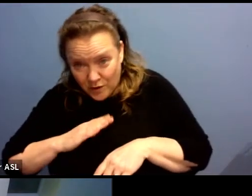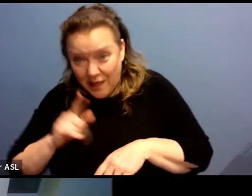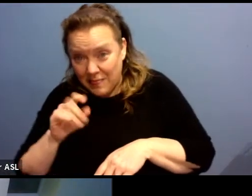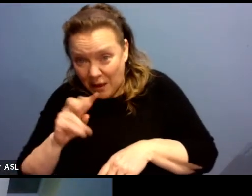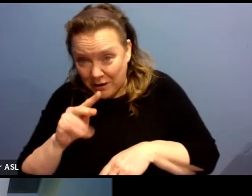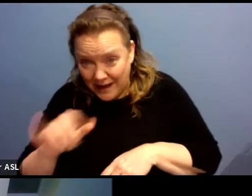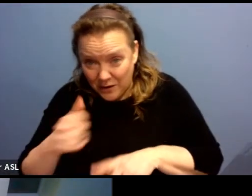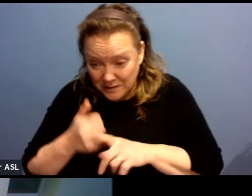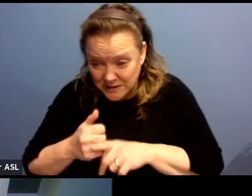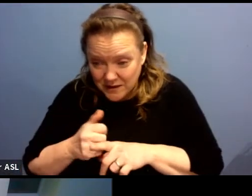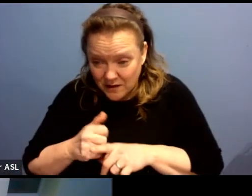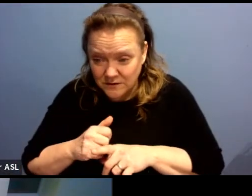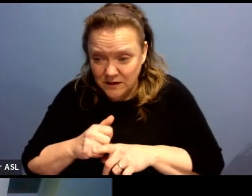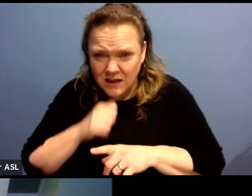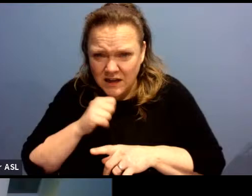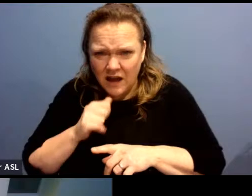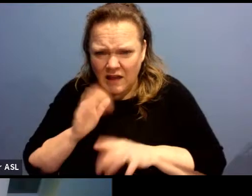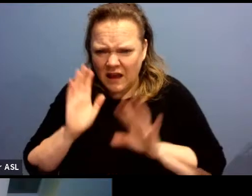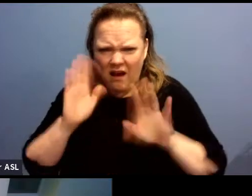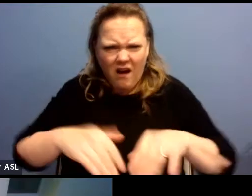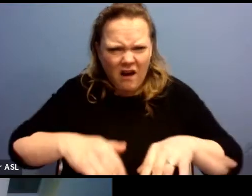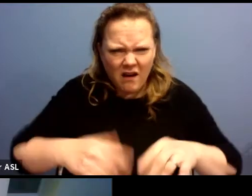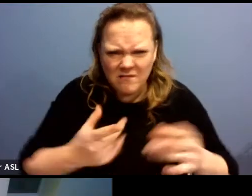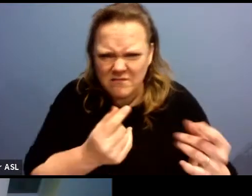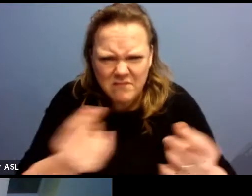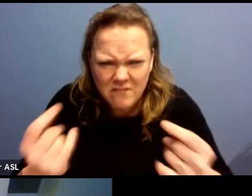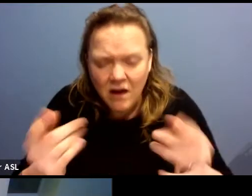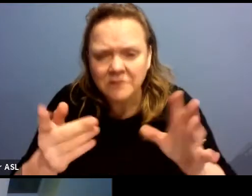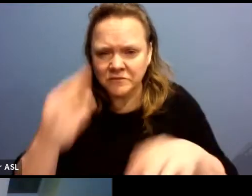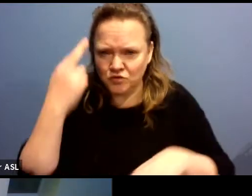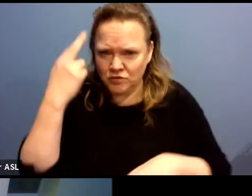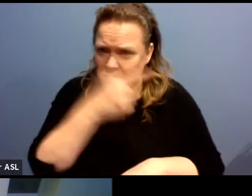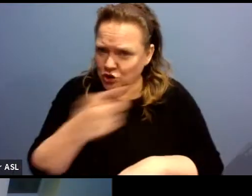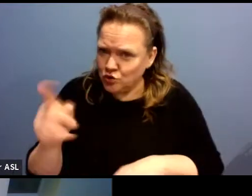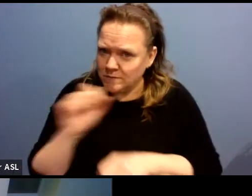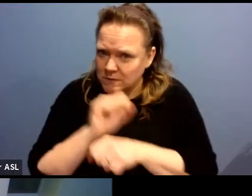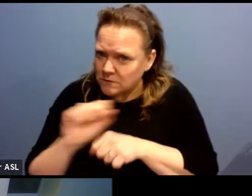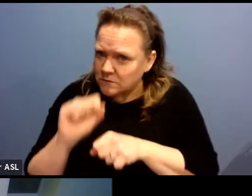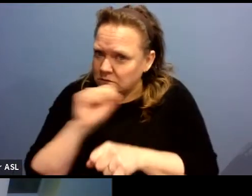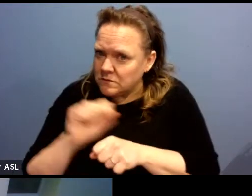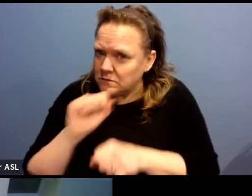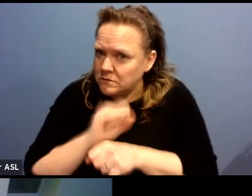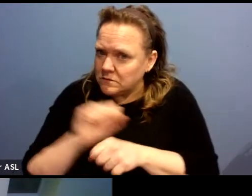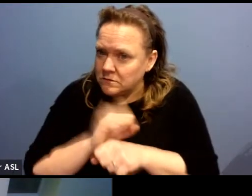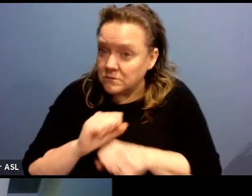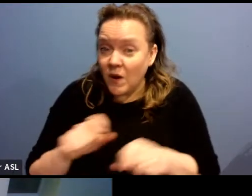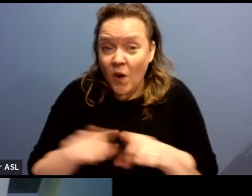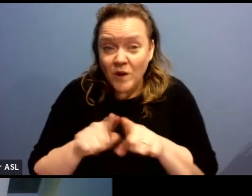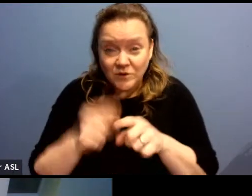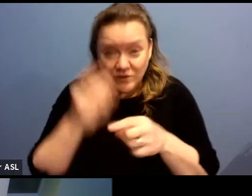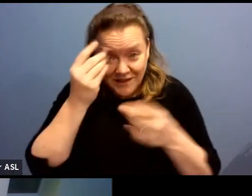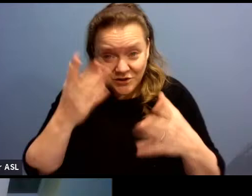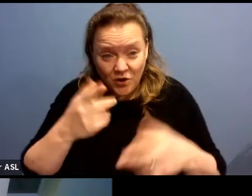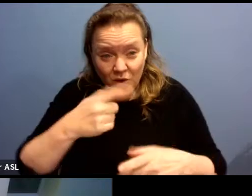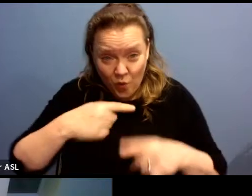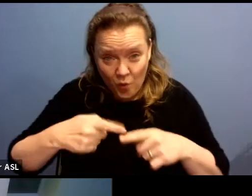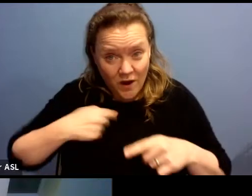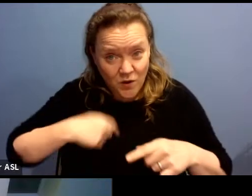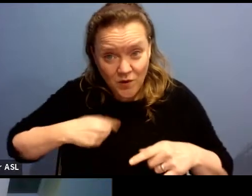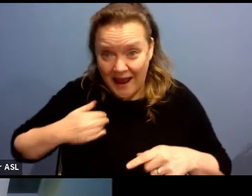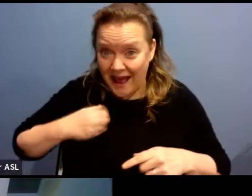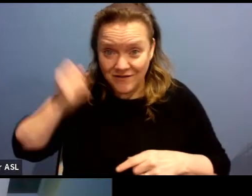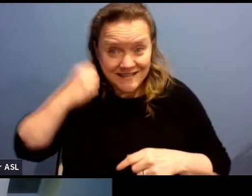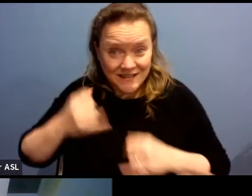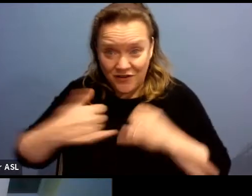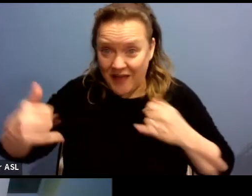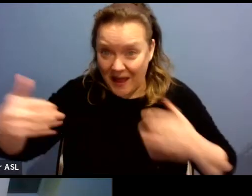board has been looking. So I want to thank you and tell you all that I'm going to invite you all out here when we cut the ribbon on